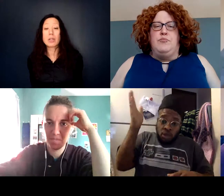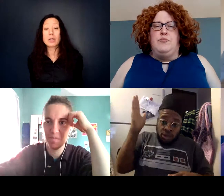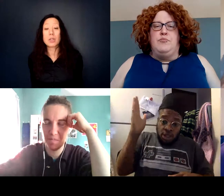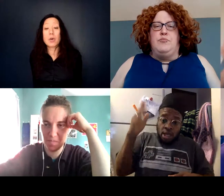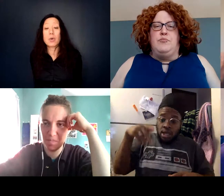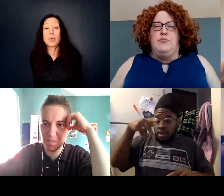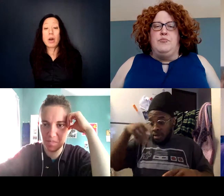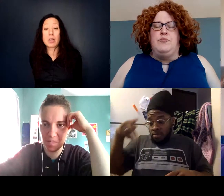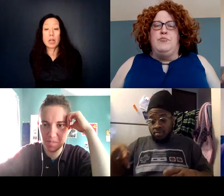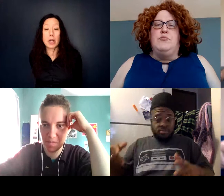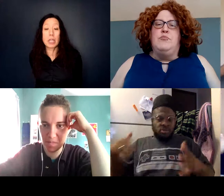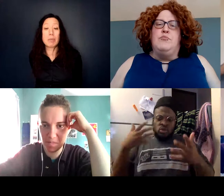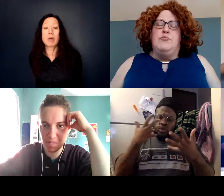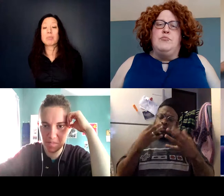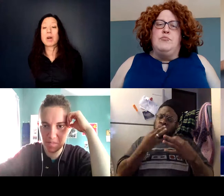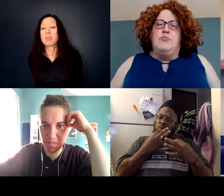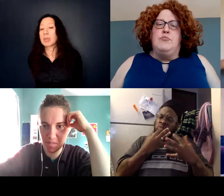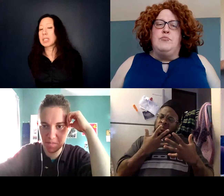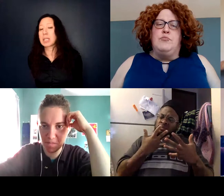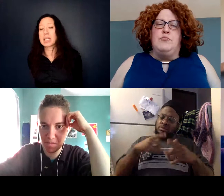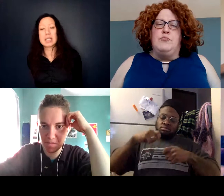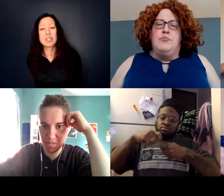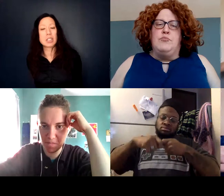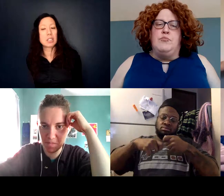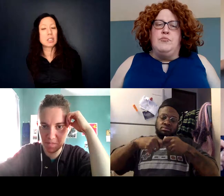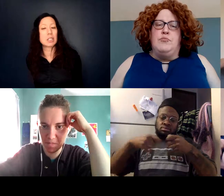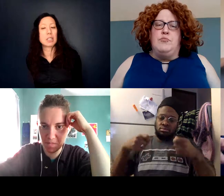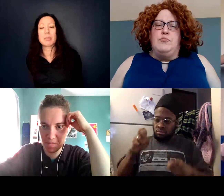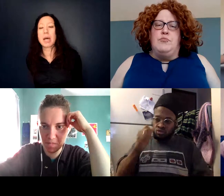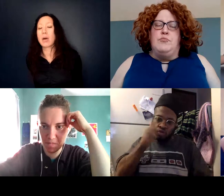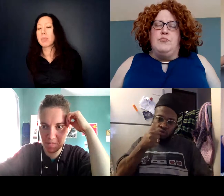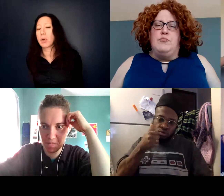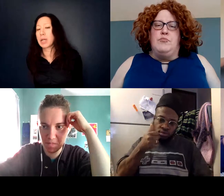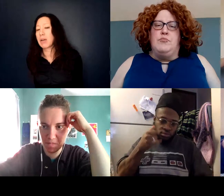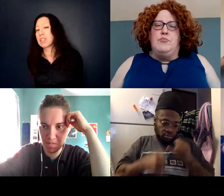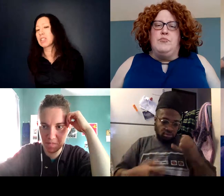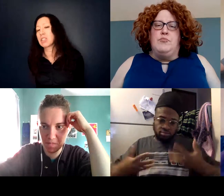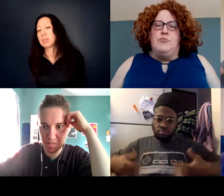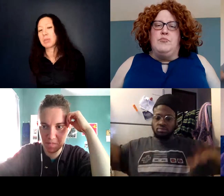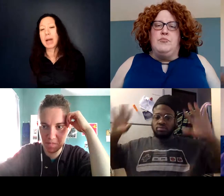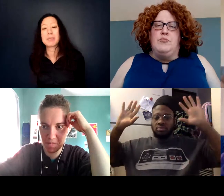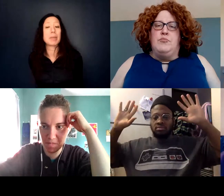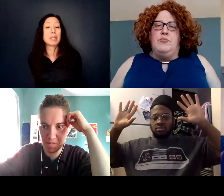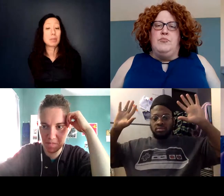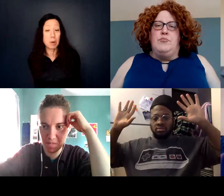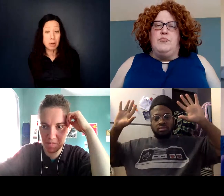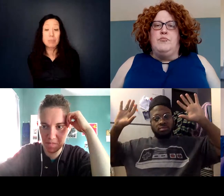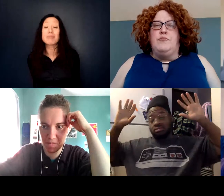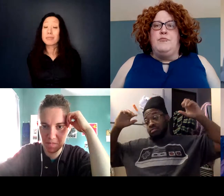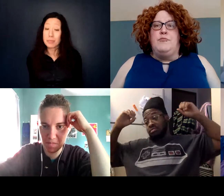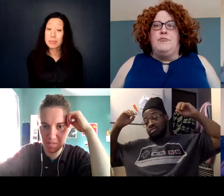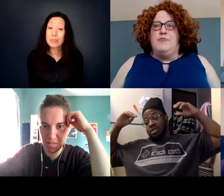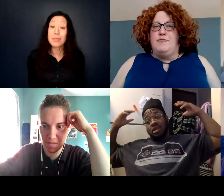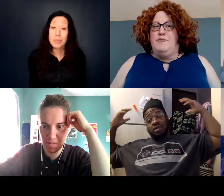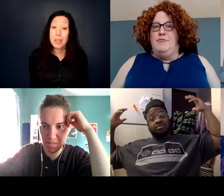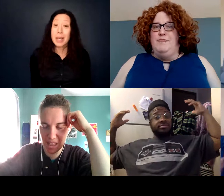for that. Also, we are talking about our presentation, the PowerPoint, everything should be wrapped up by